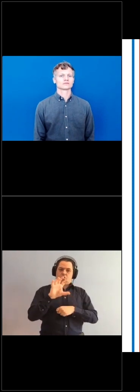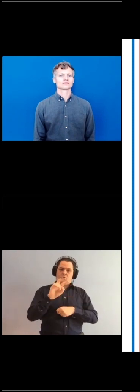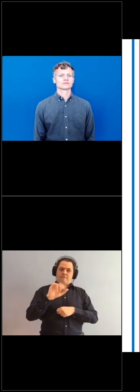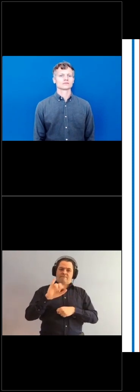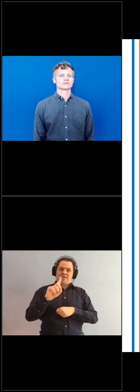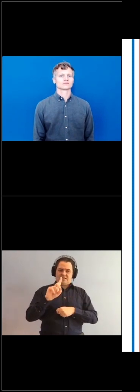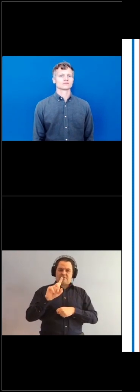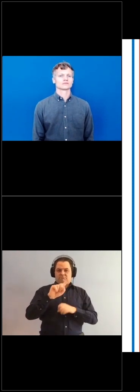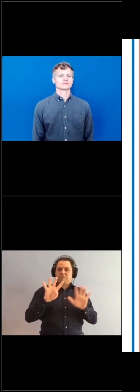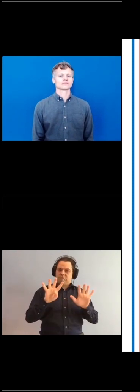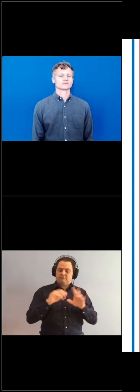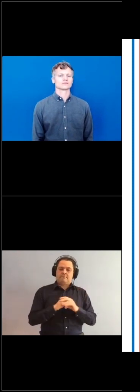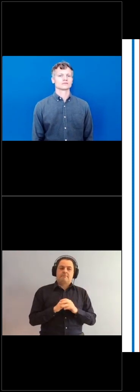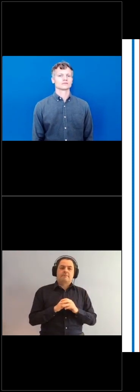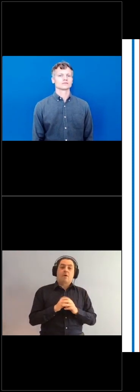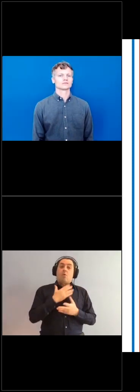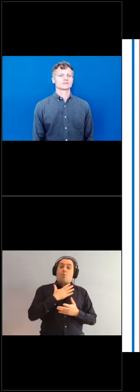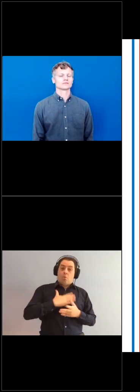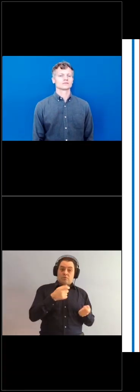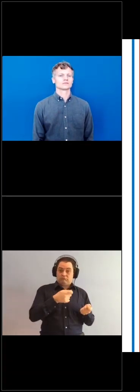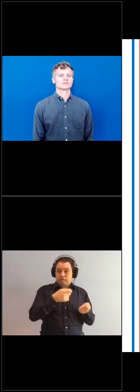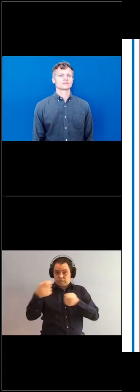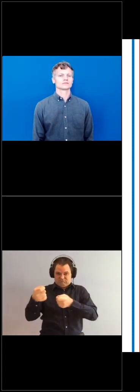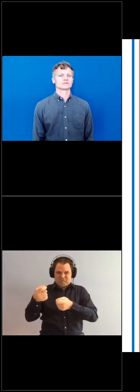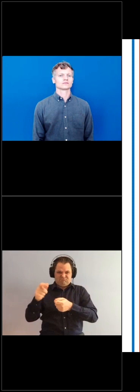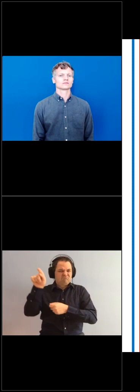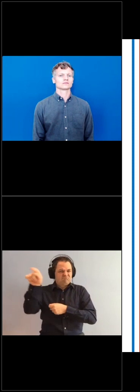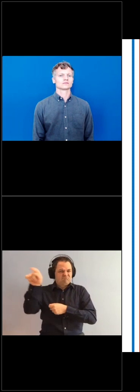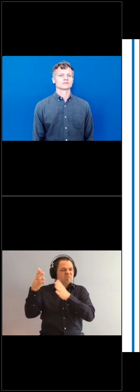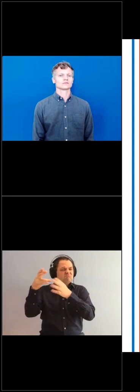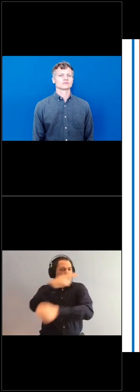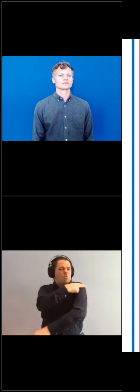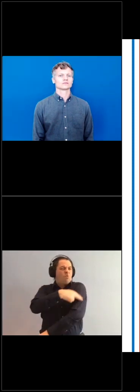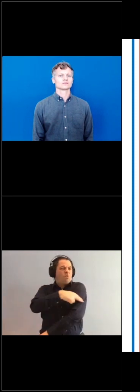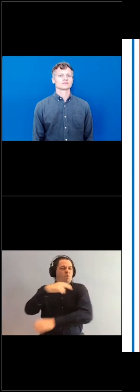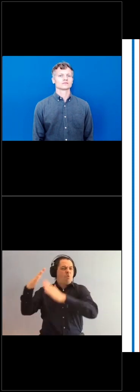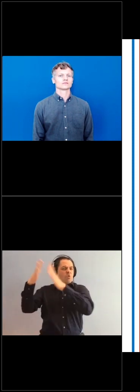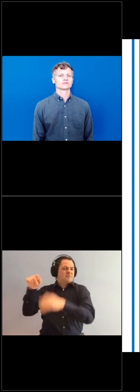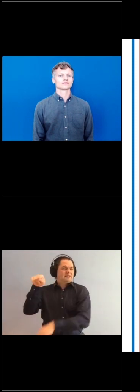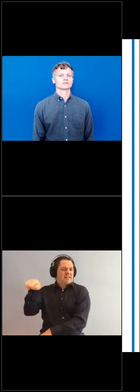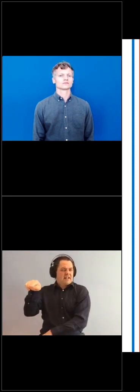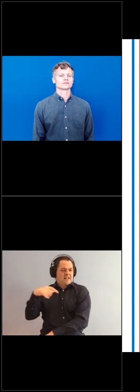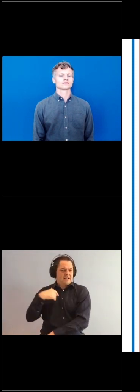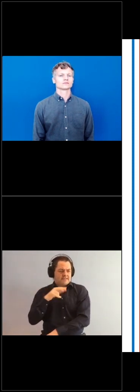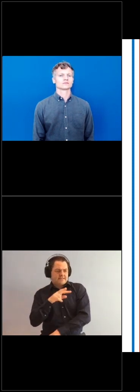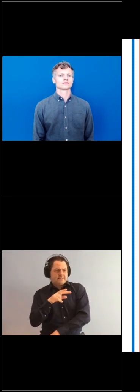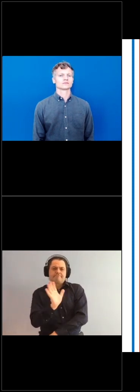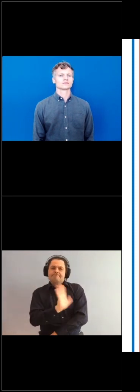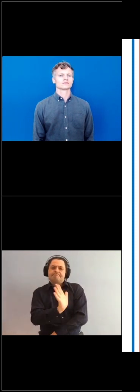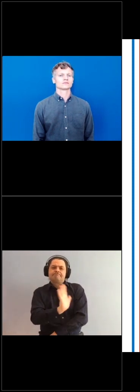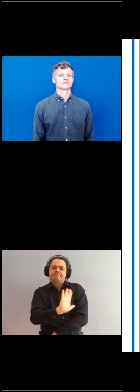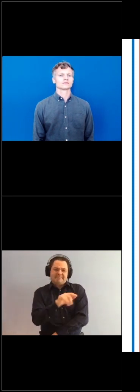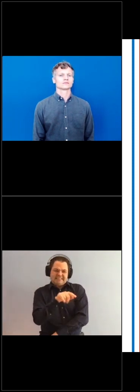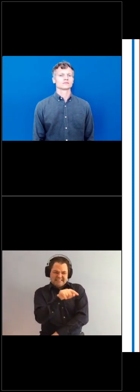tried to bring them to the hospital, but the medical staff rejected them as they were not able to take care